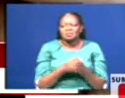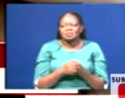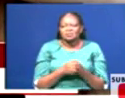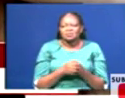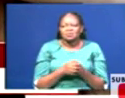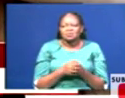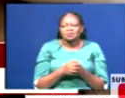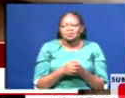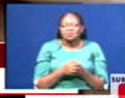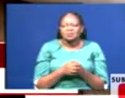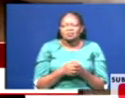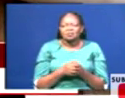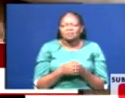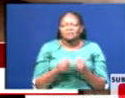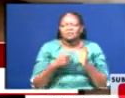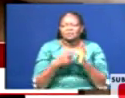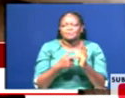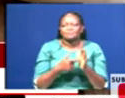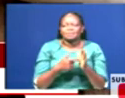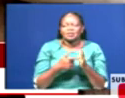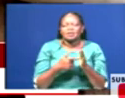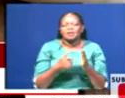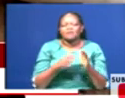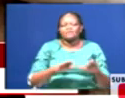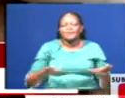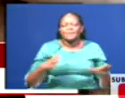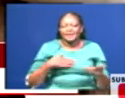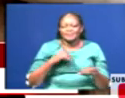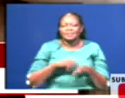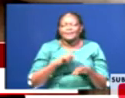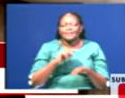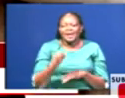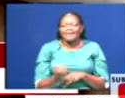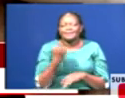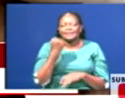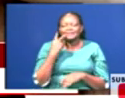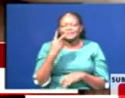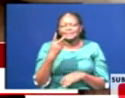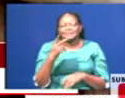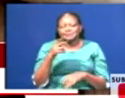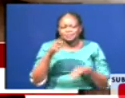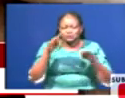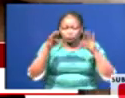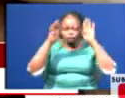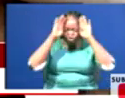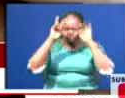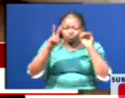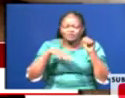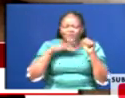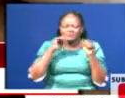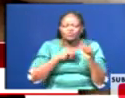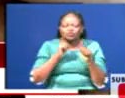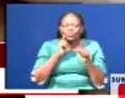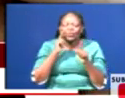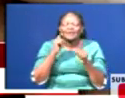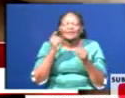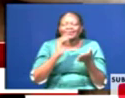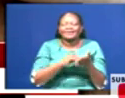high. For example, in my farm, when I wake up, leo nipate sungura wawili wameanguka, tena wengine kesho, I